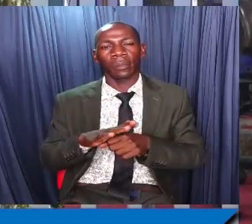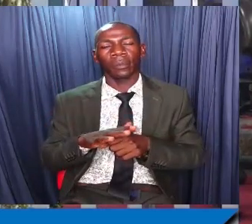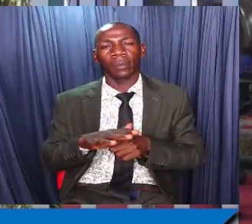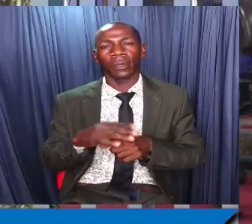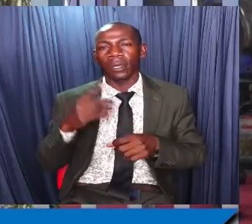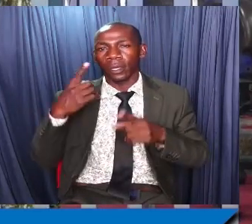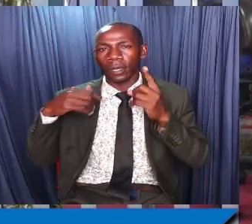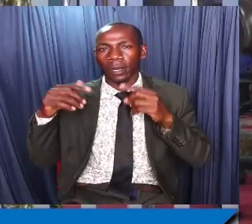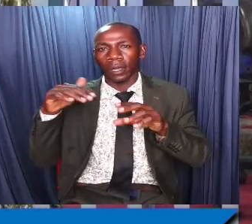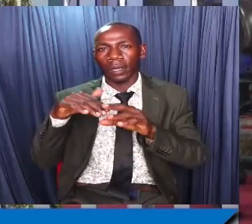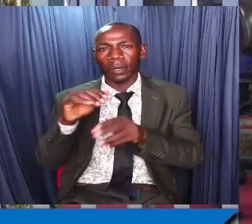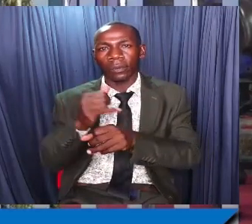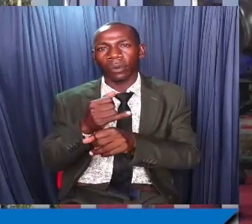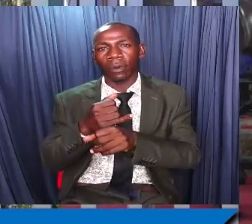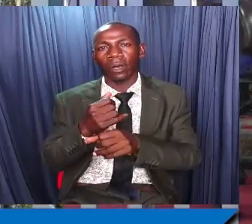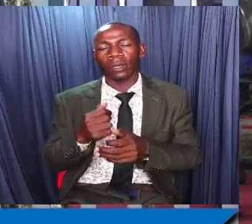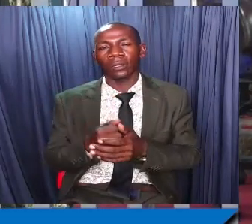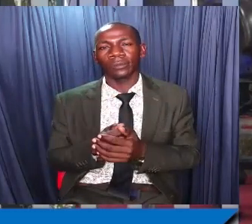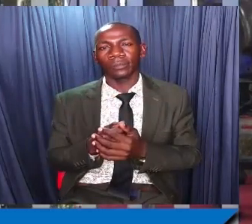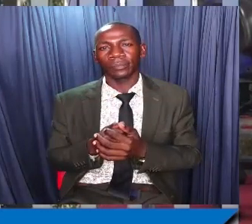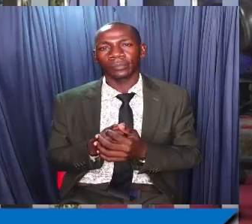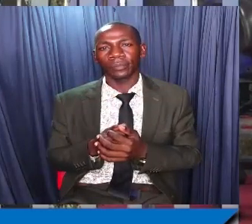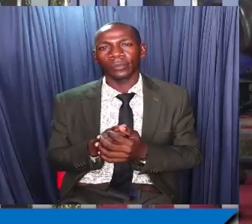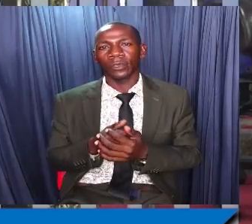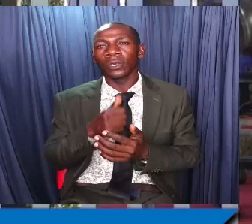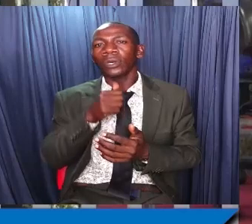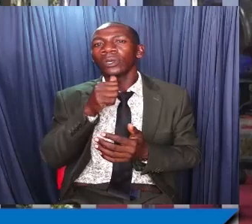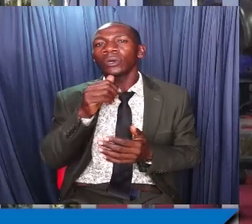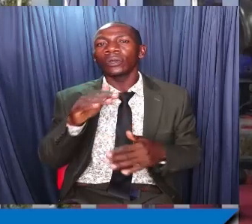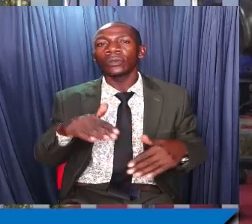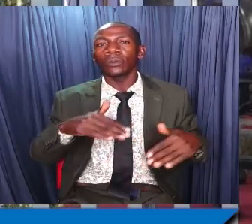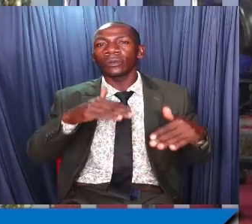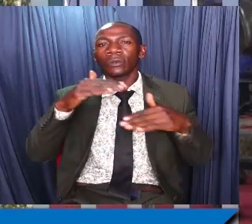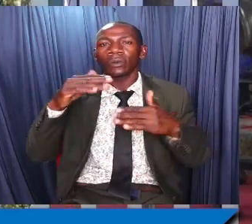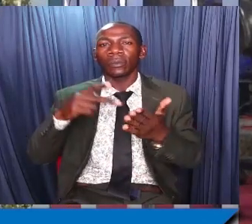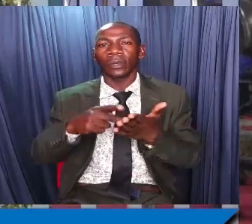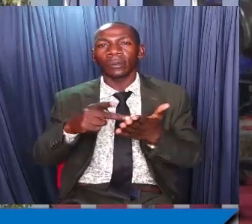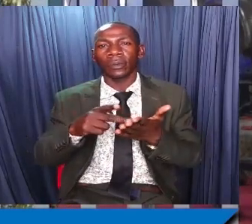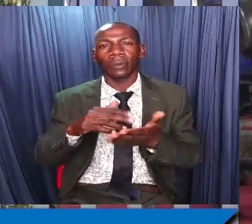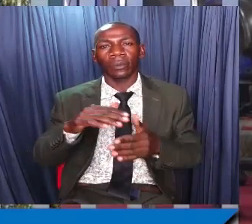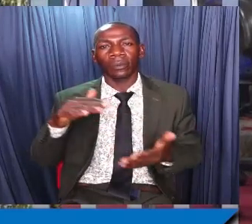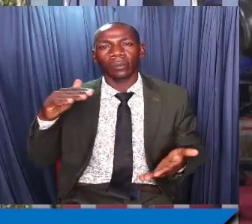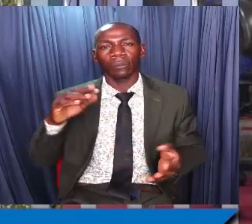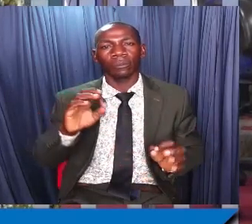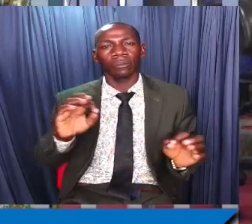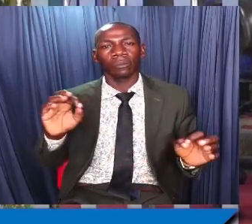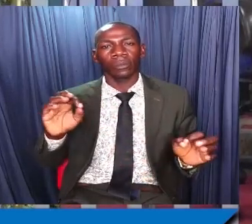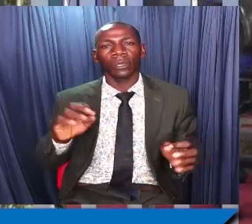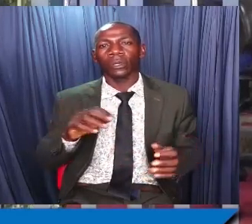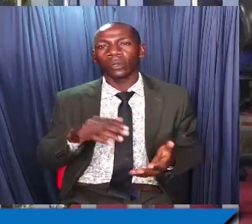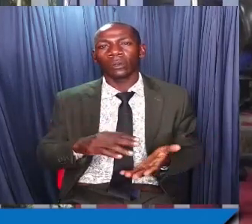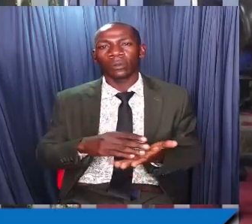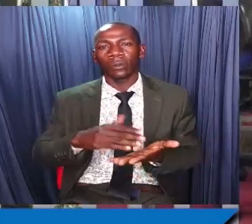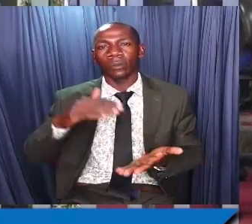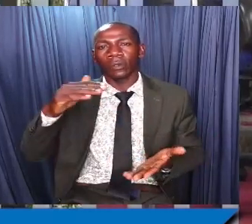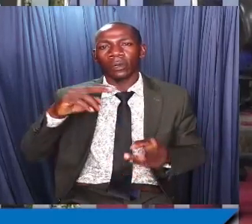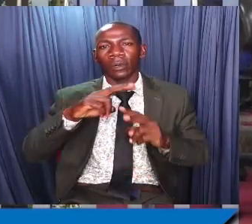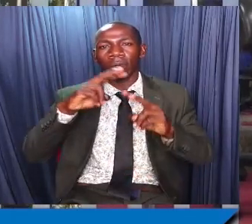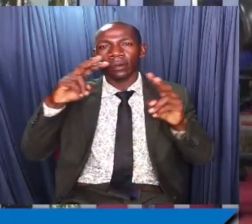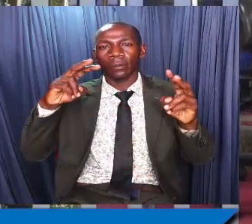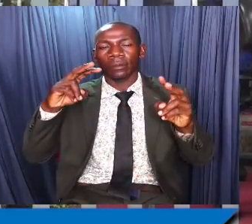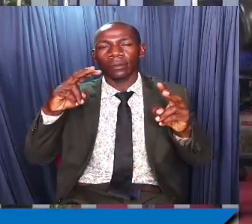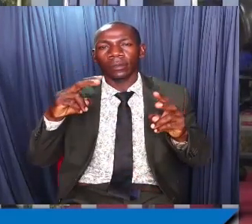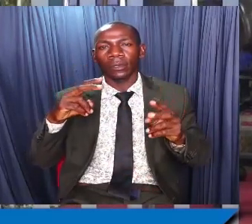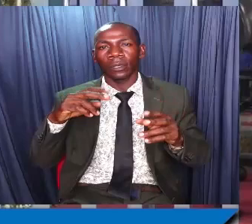Kulia makazini. To cry in their work. Hatupandishi mishahara. They are not getting salary increase. Hatuongezwi cheo. We are not getting ranks.